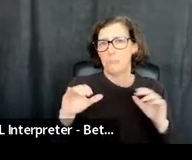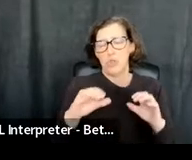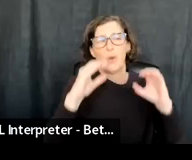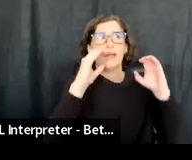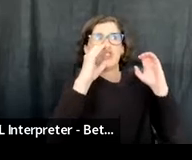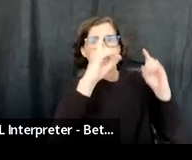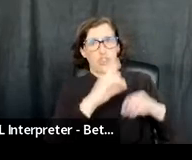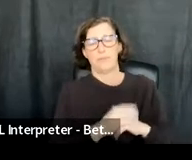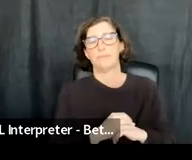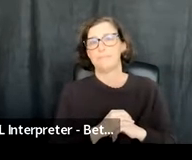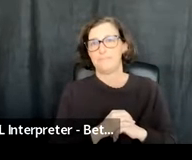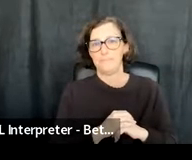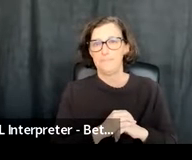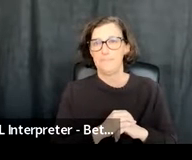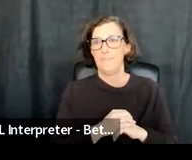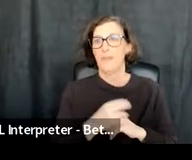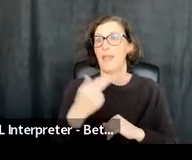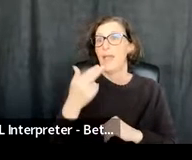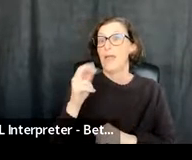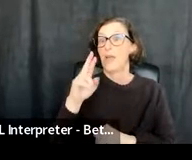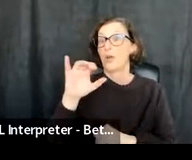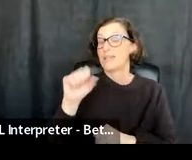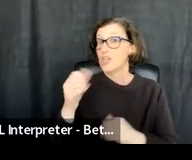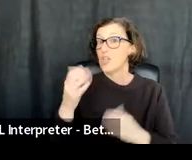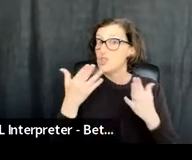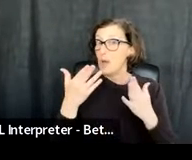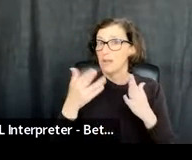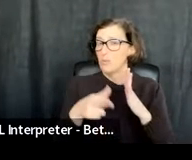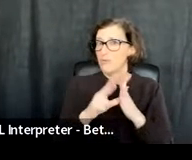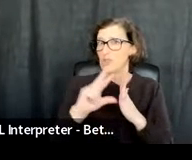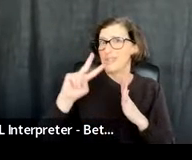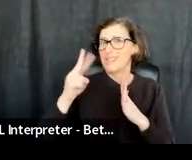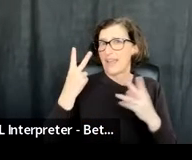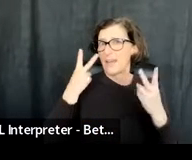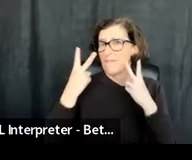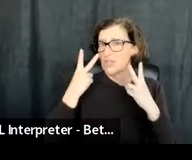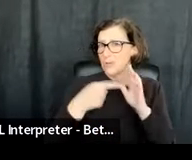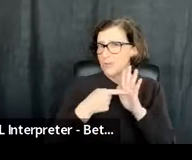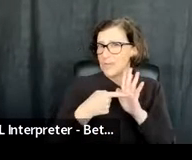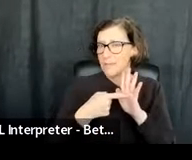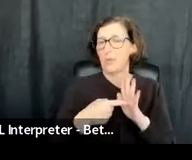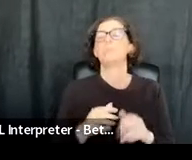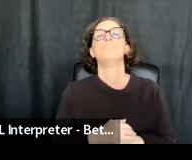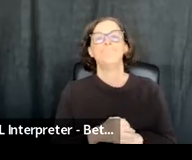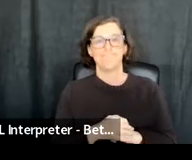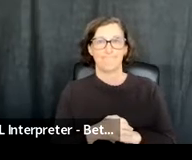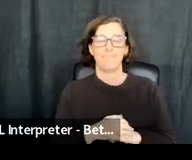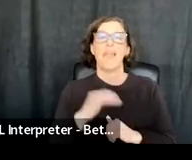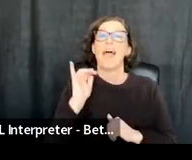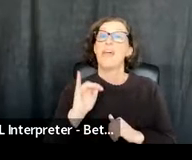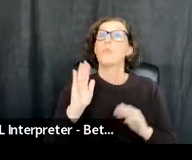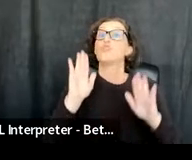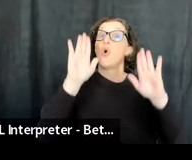And Harris, you want to kind of cover the second vision example here? Sure, sure. That was a great laying out